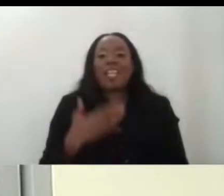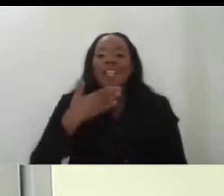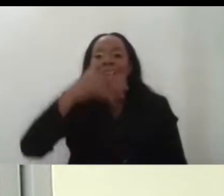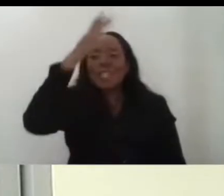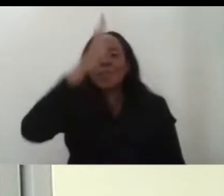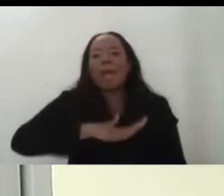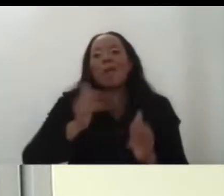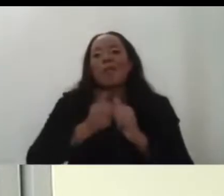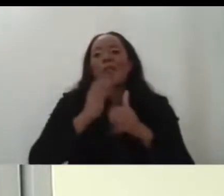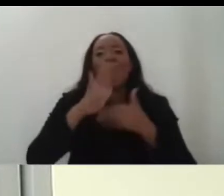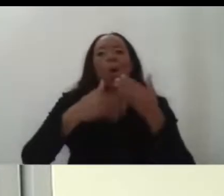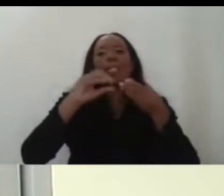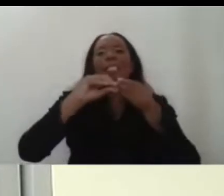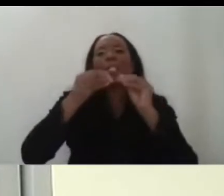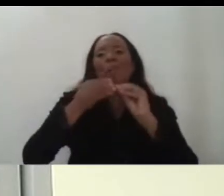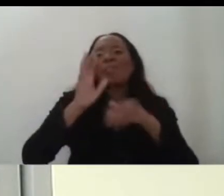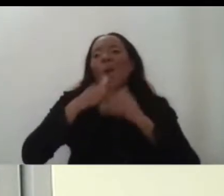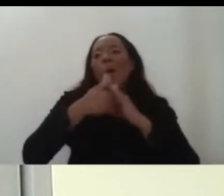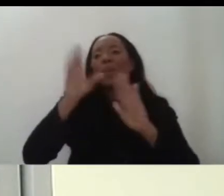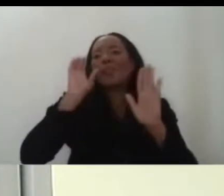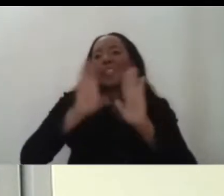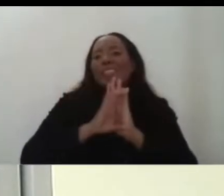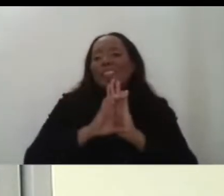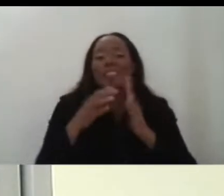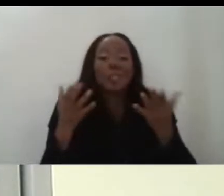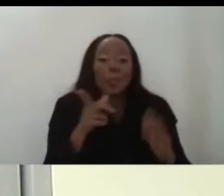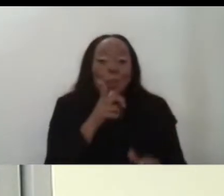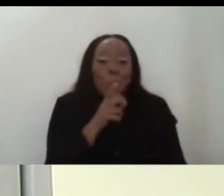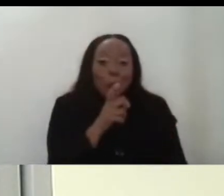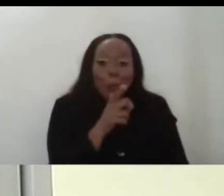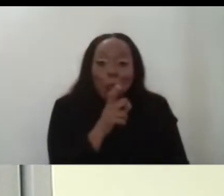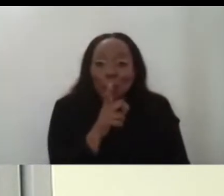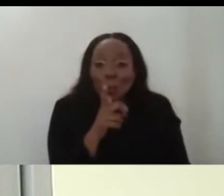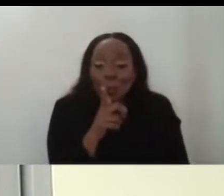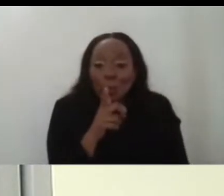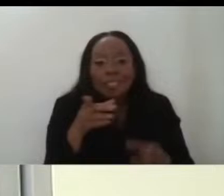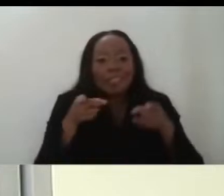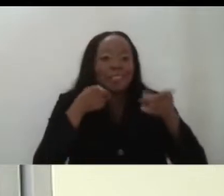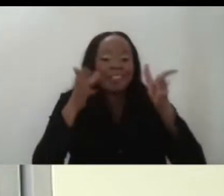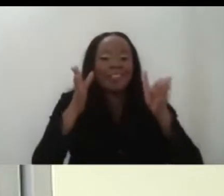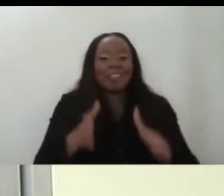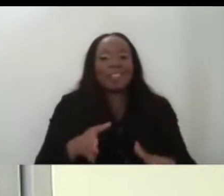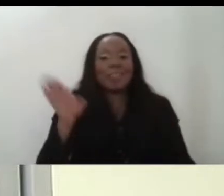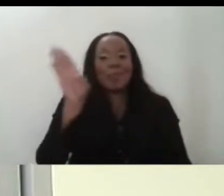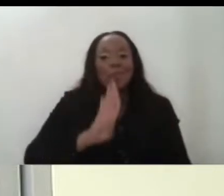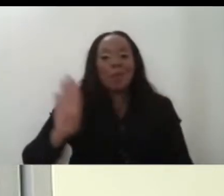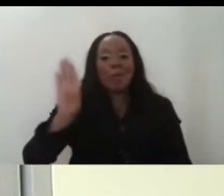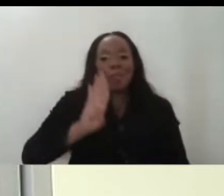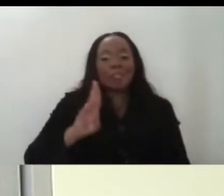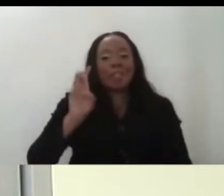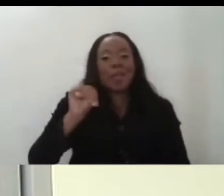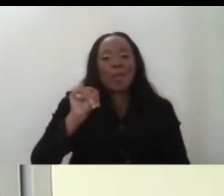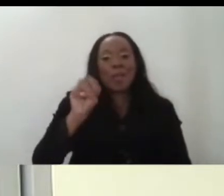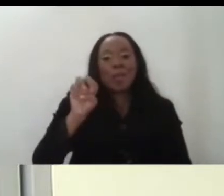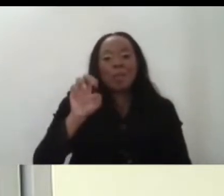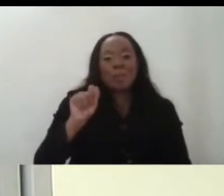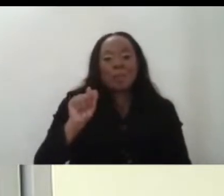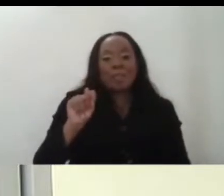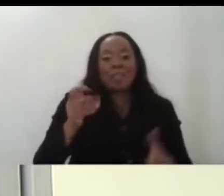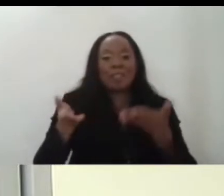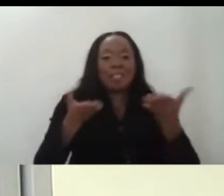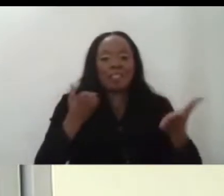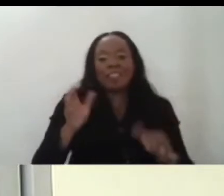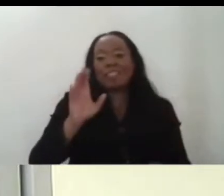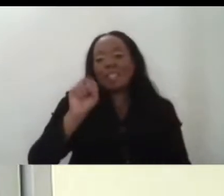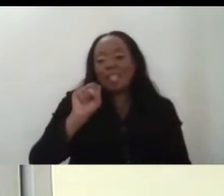the graphs, none other than the Director of the Barbados Meteorological Services, none other than Mr.